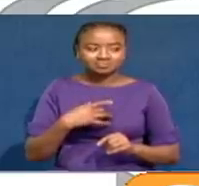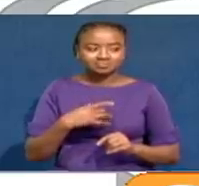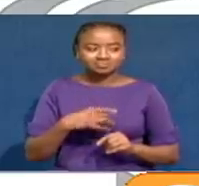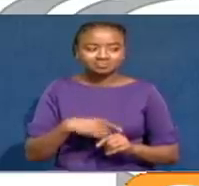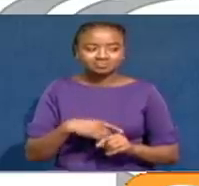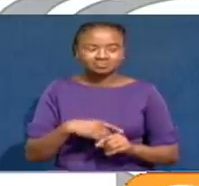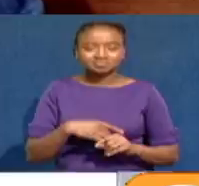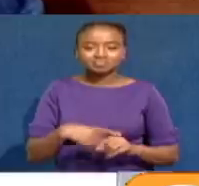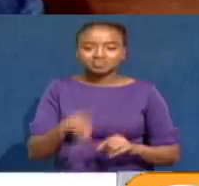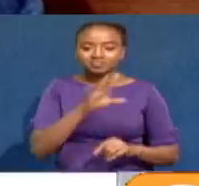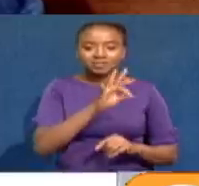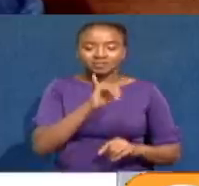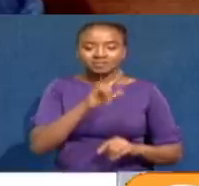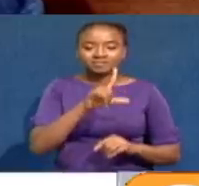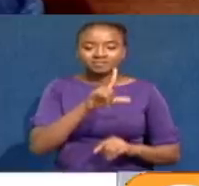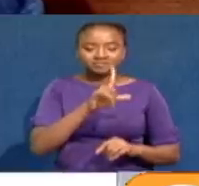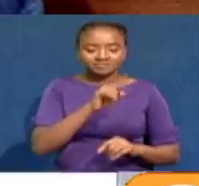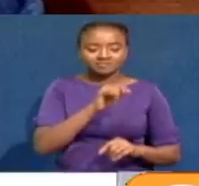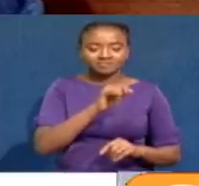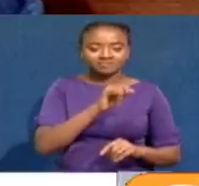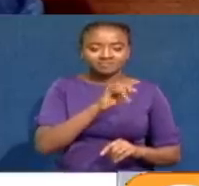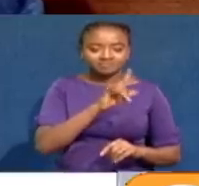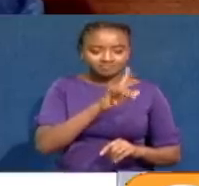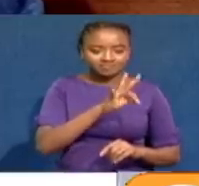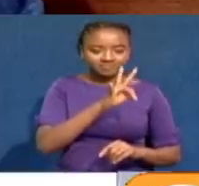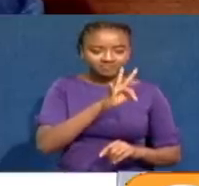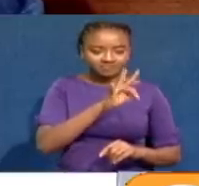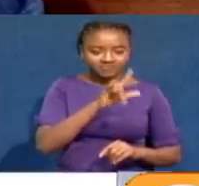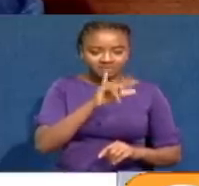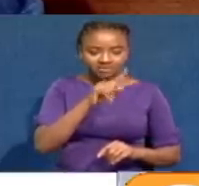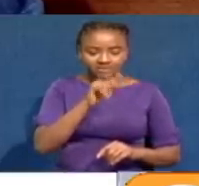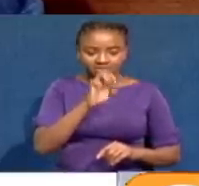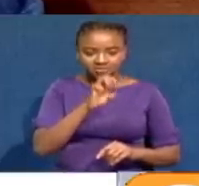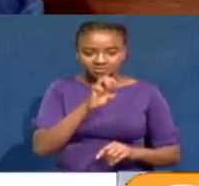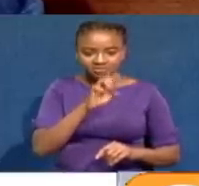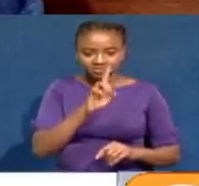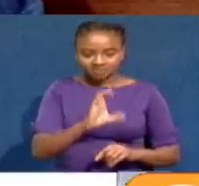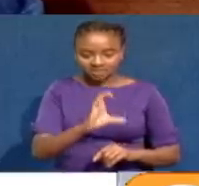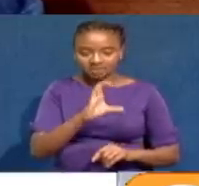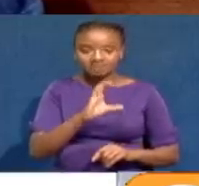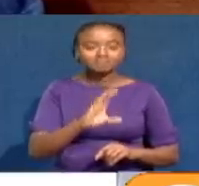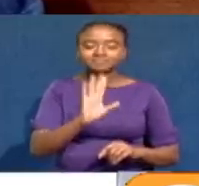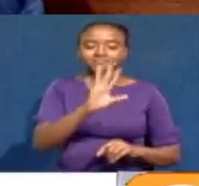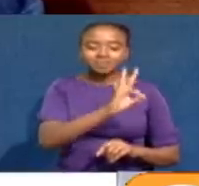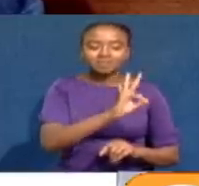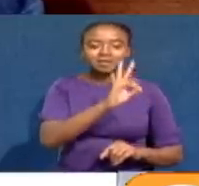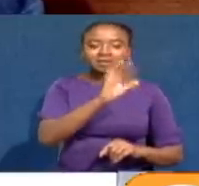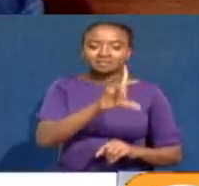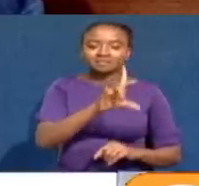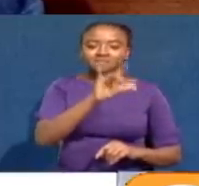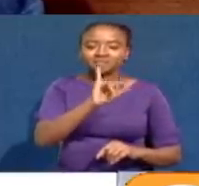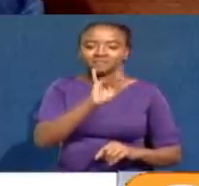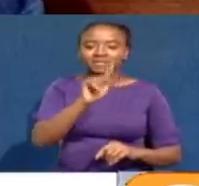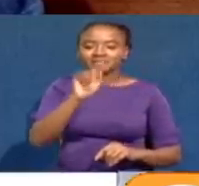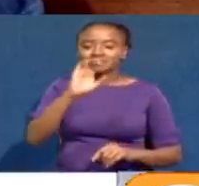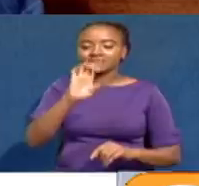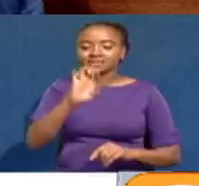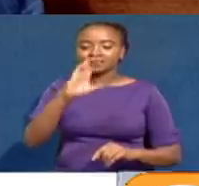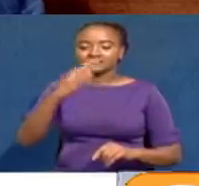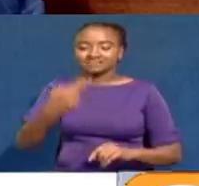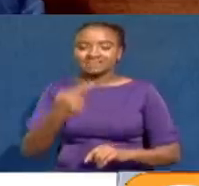borrowing. That youth and many of them are in CRB. They are borrowing Fuliza at 6% per day. That is over 2,000% per